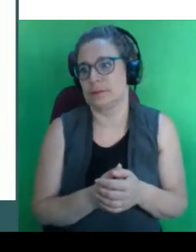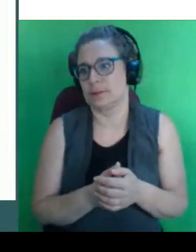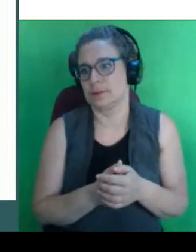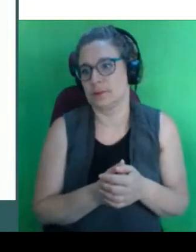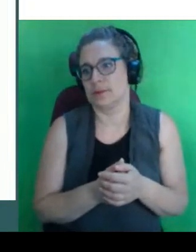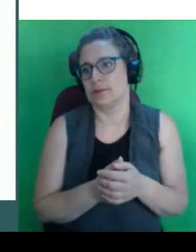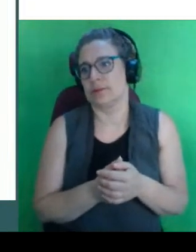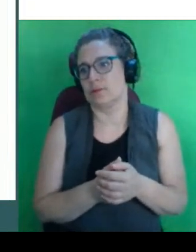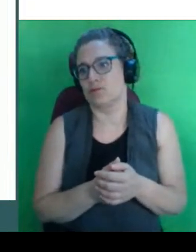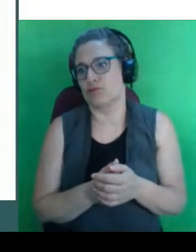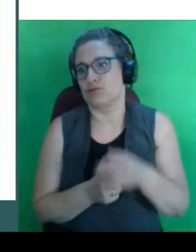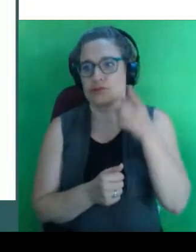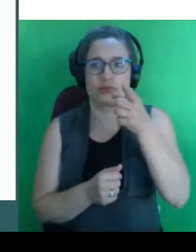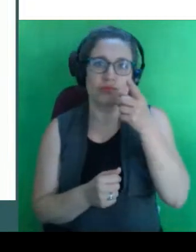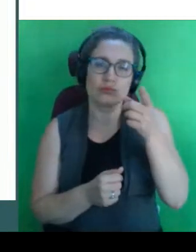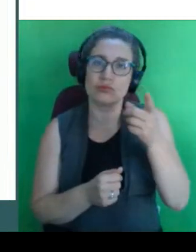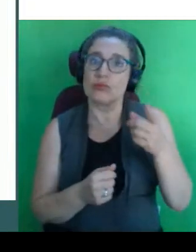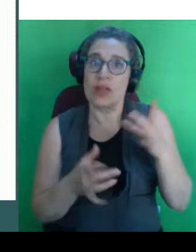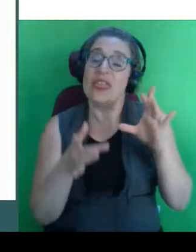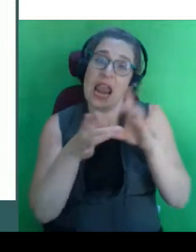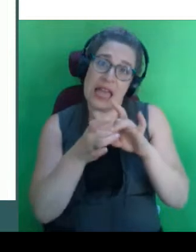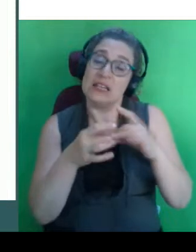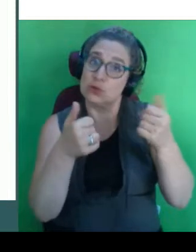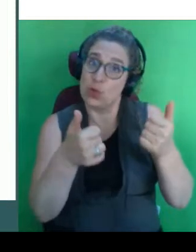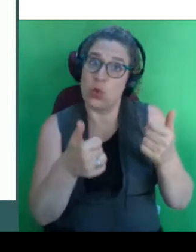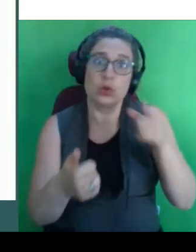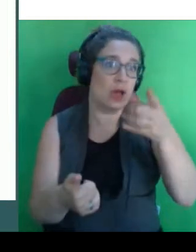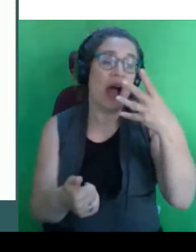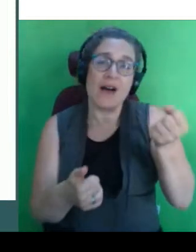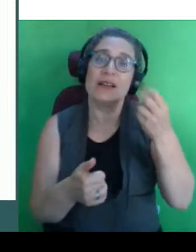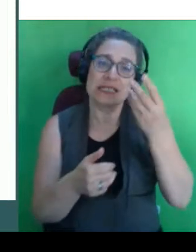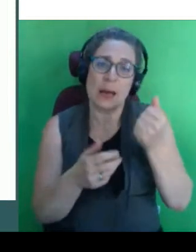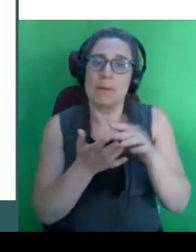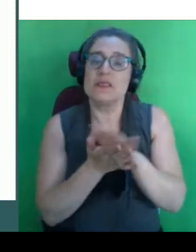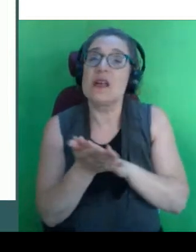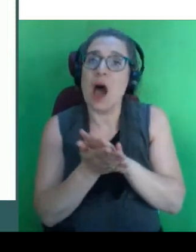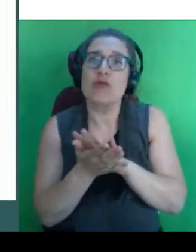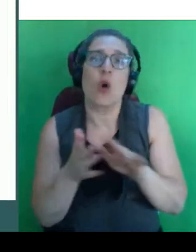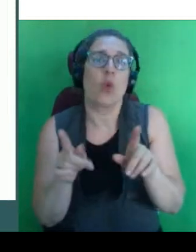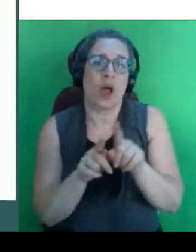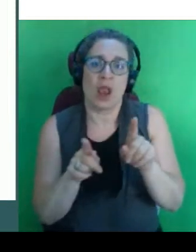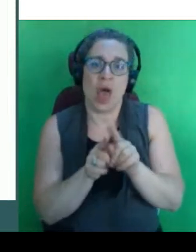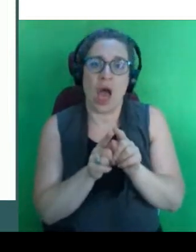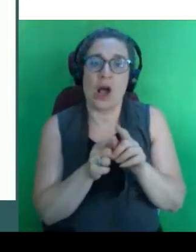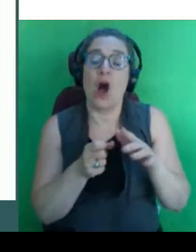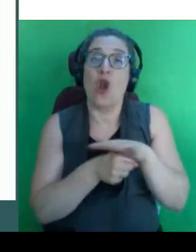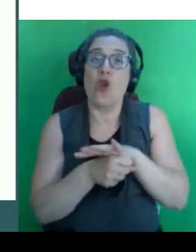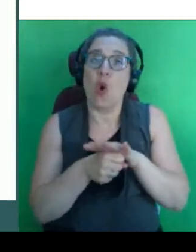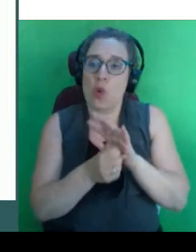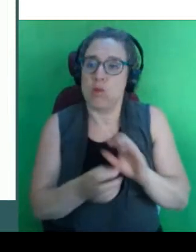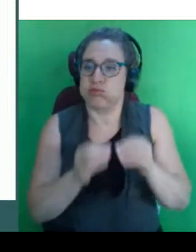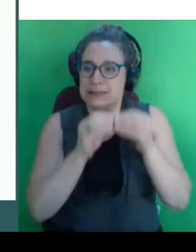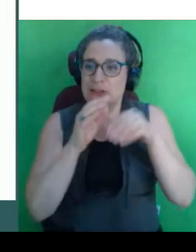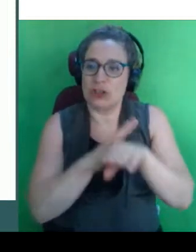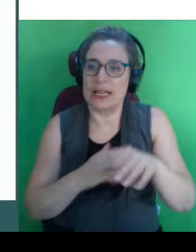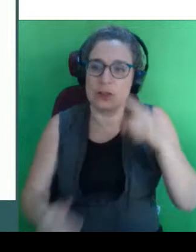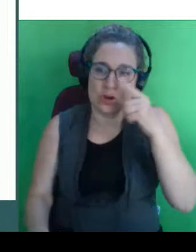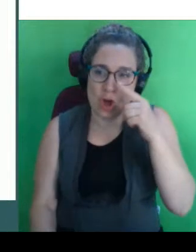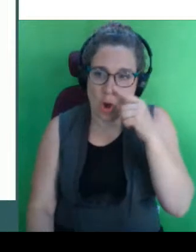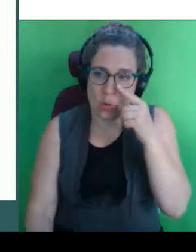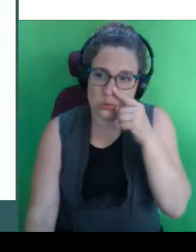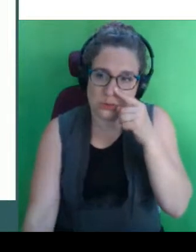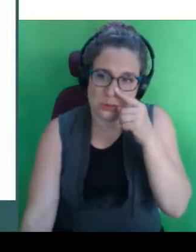there are scenarios such as local production in the nose in someone who has hay fever and you can't detect it in the